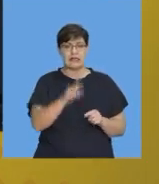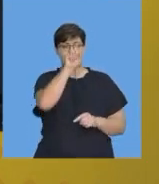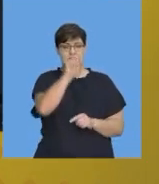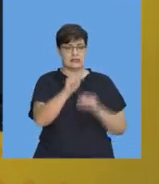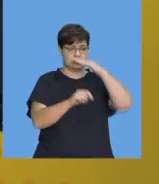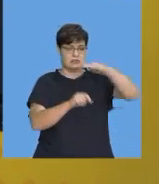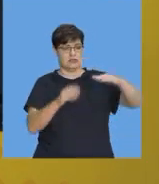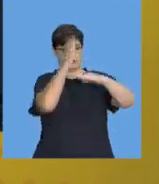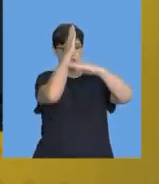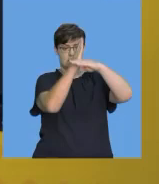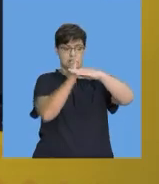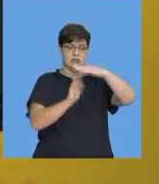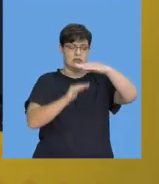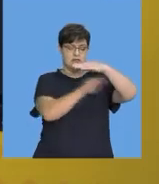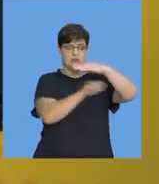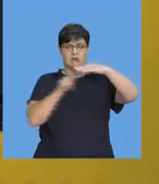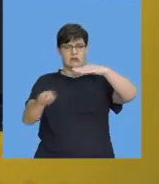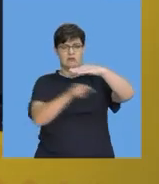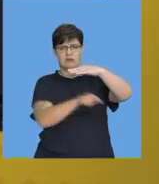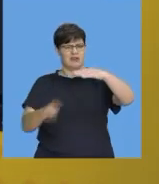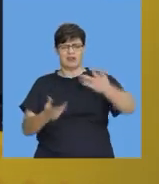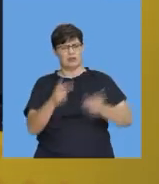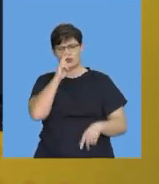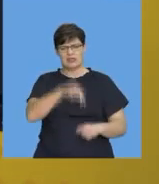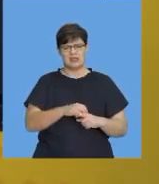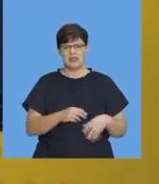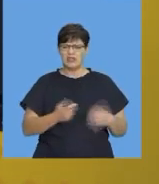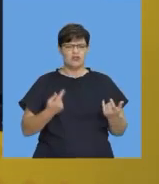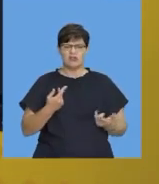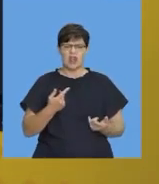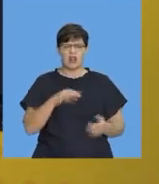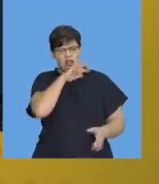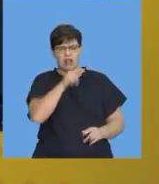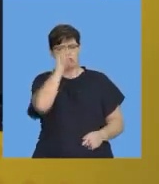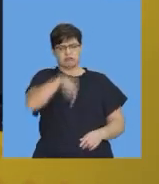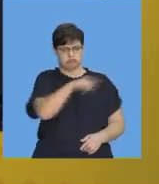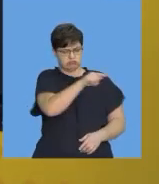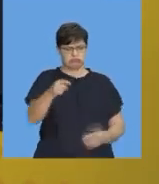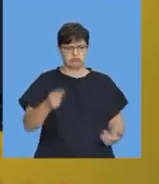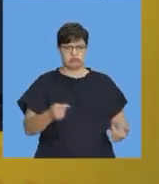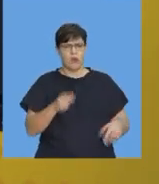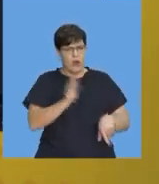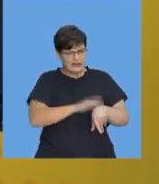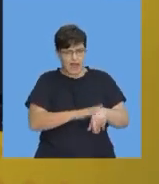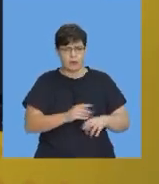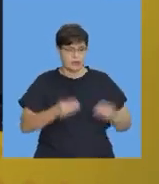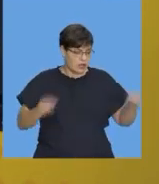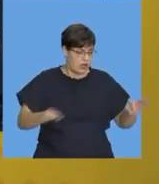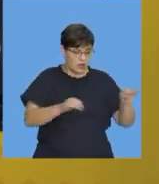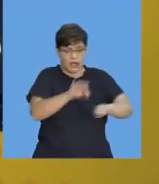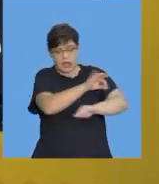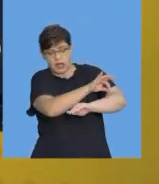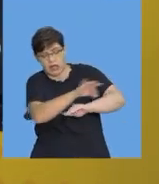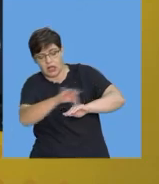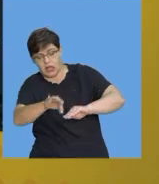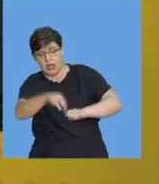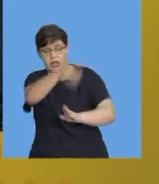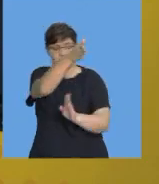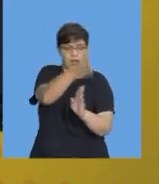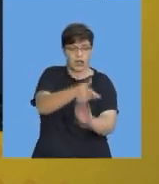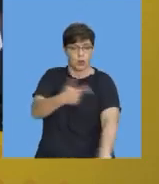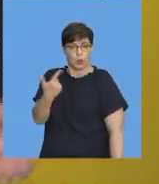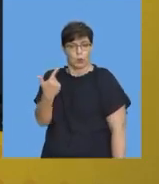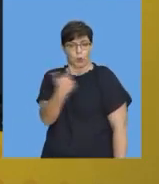that's 90-degree angle. No, it's a rough calculation, people. Clock is ticking, you're fighting for time.